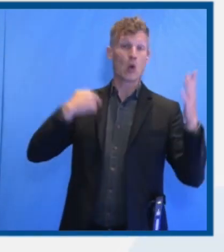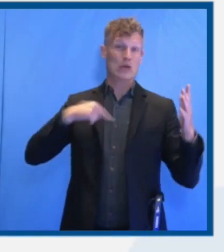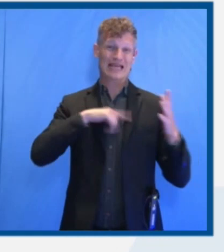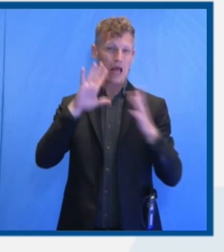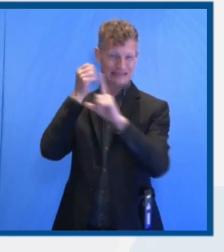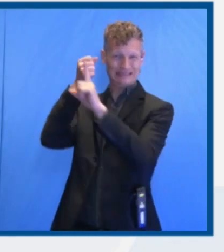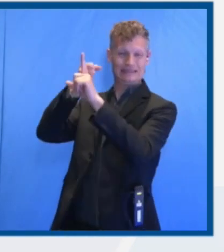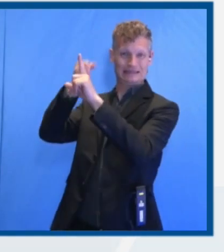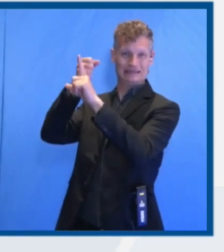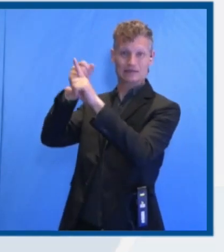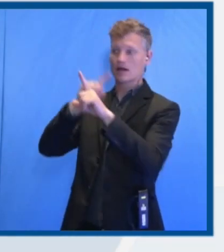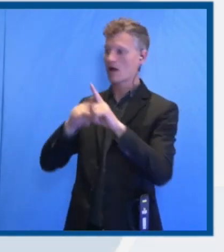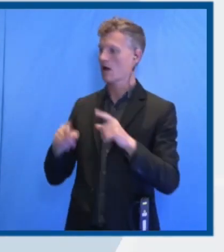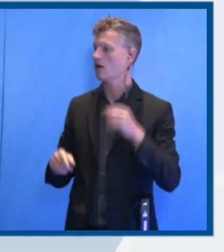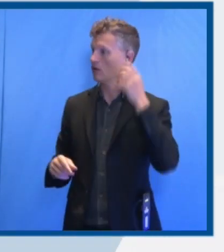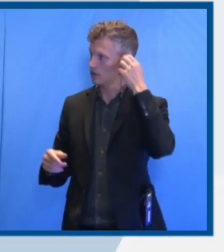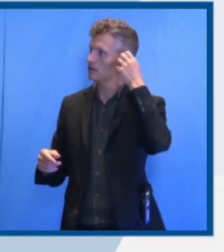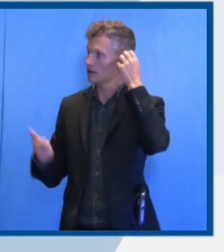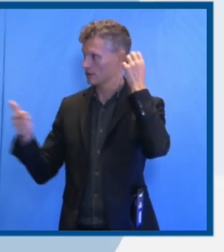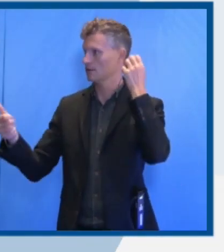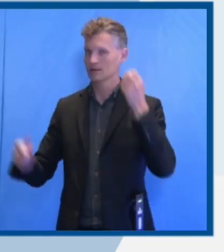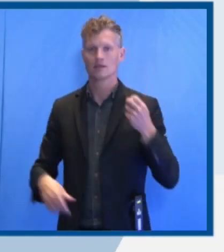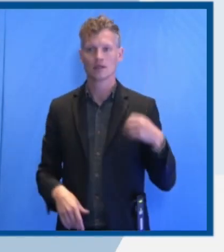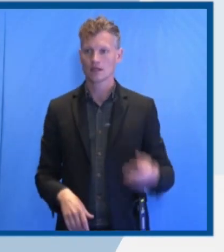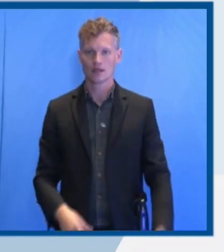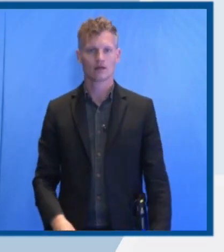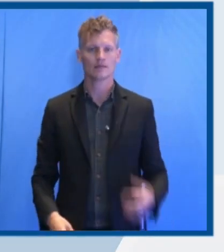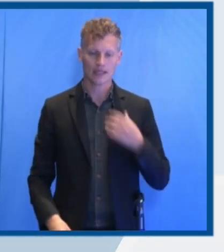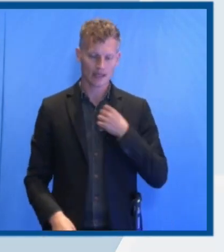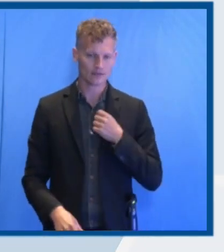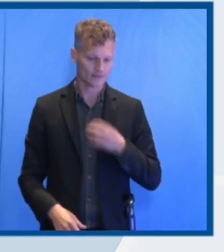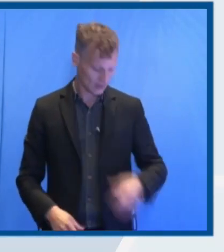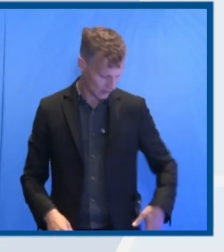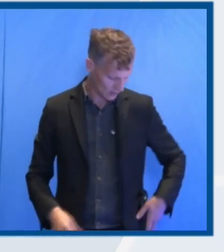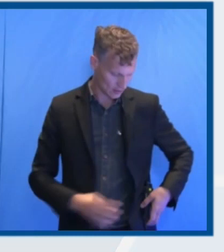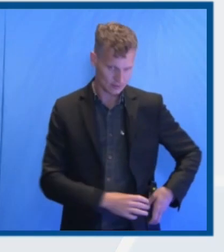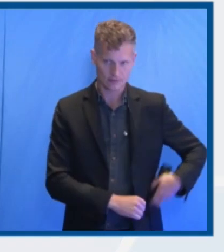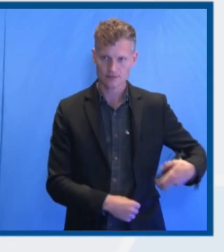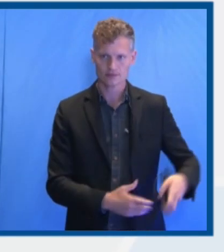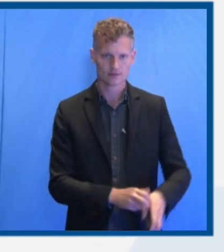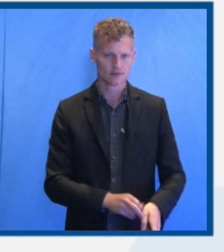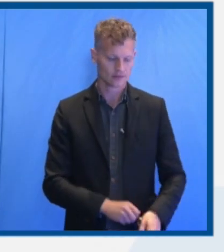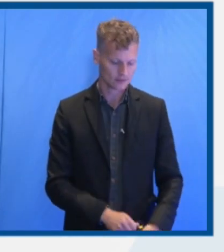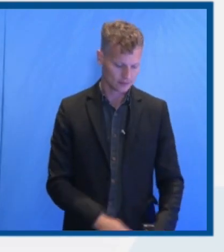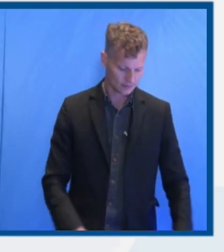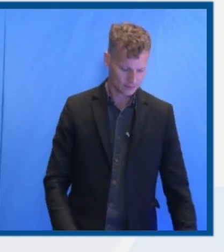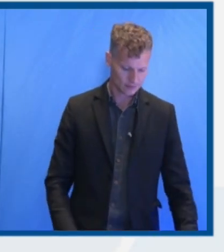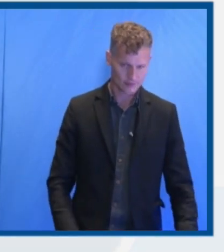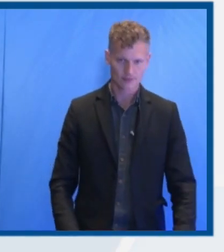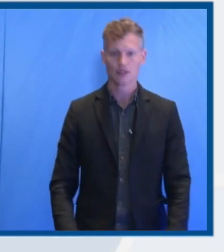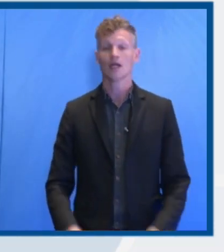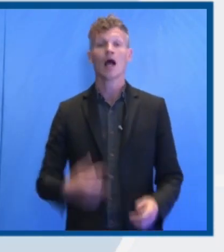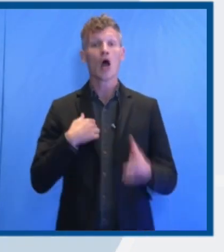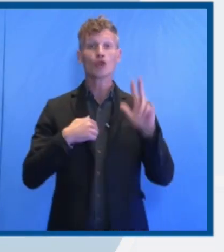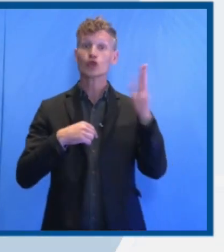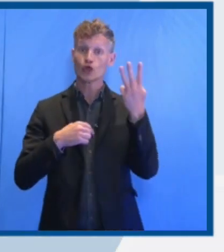but we do have some way to go, we must admit. And my third reflection is that we need